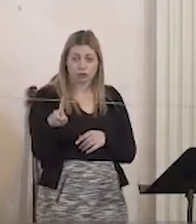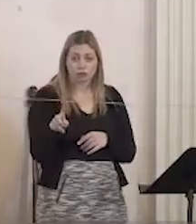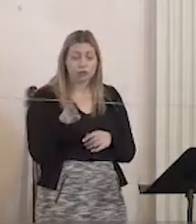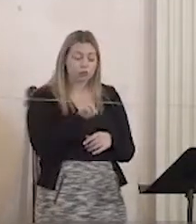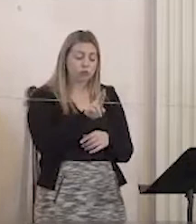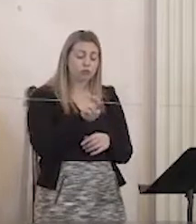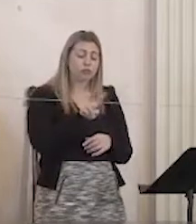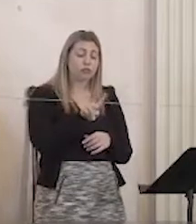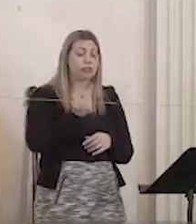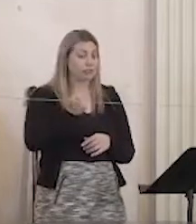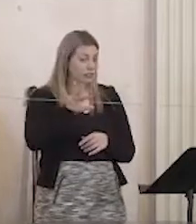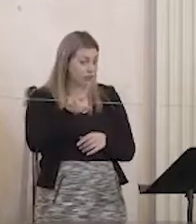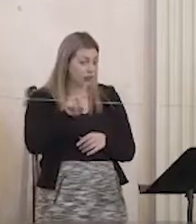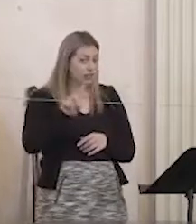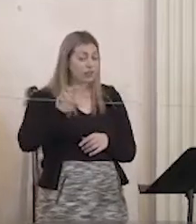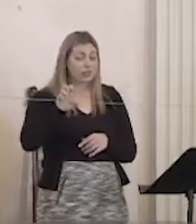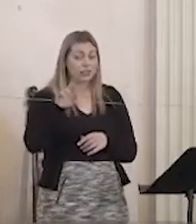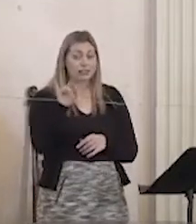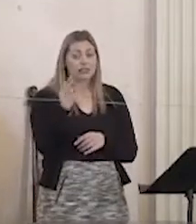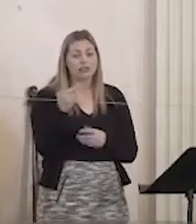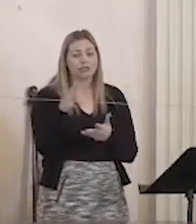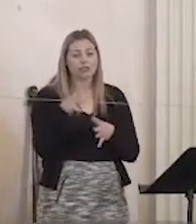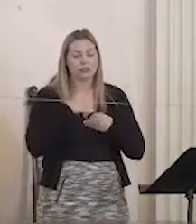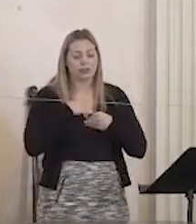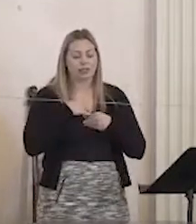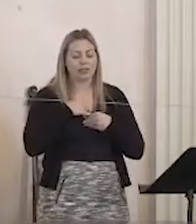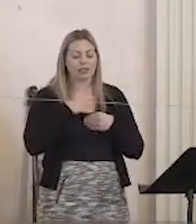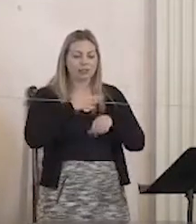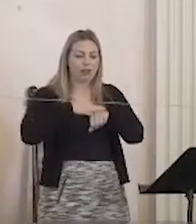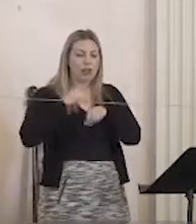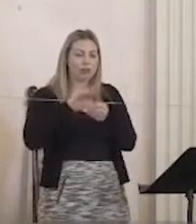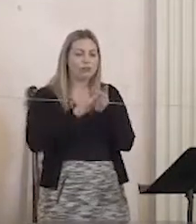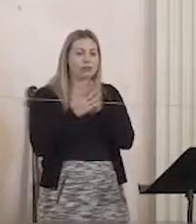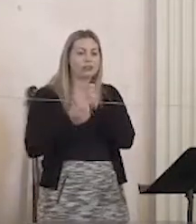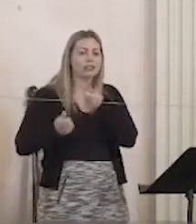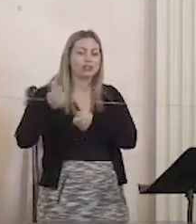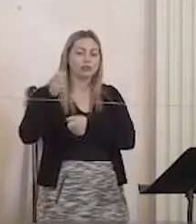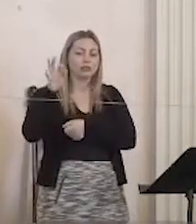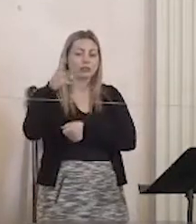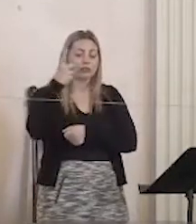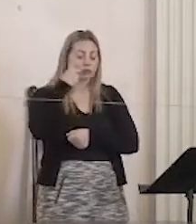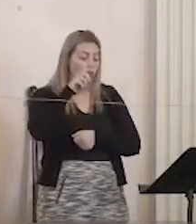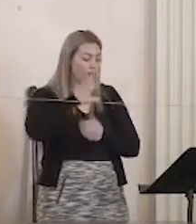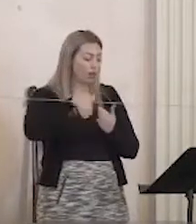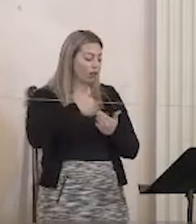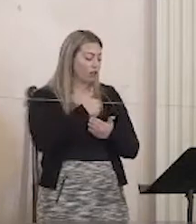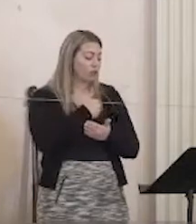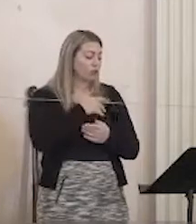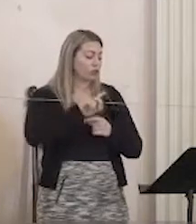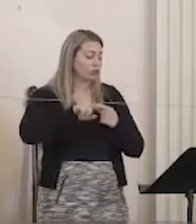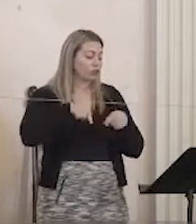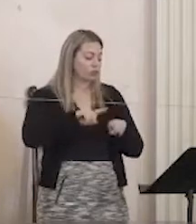Reverend David Eaton accepted the call to be the senior minister of All Souls in June of